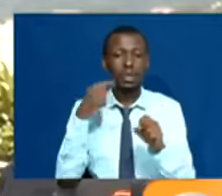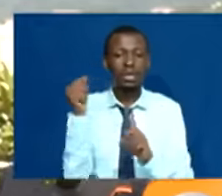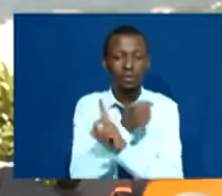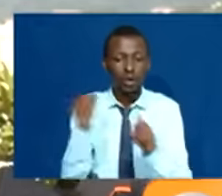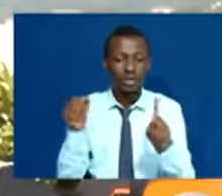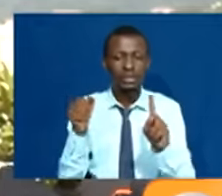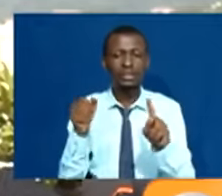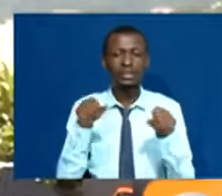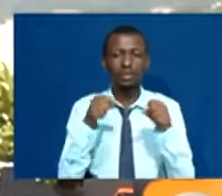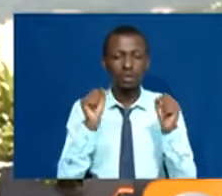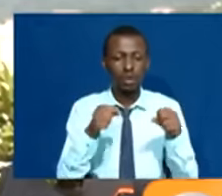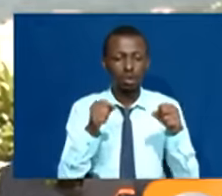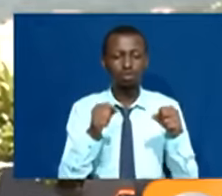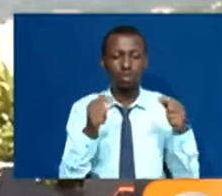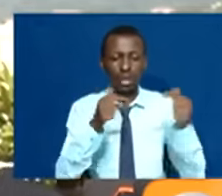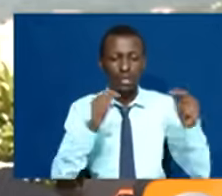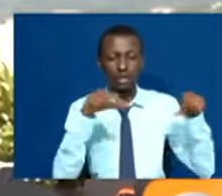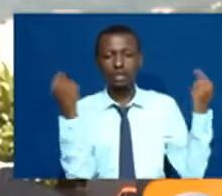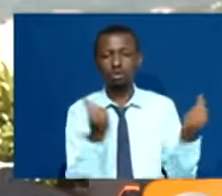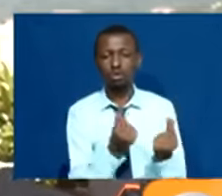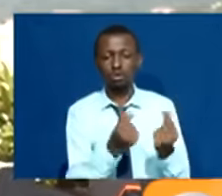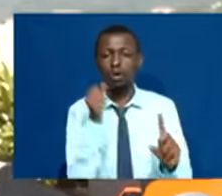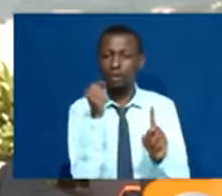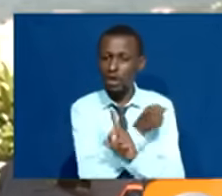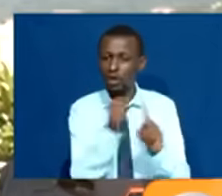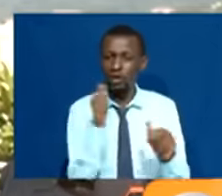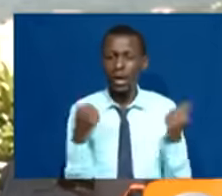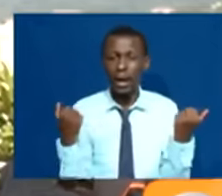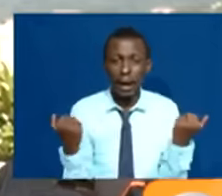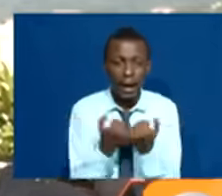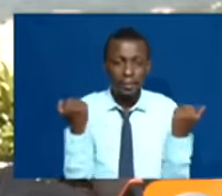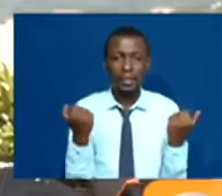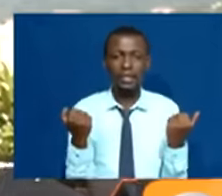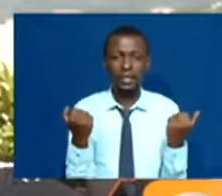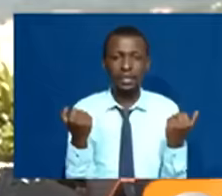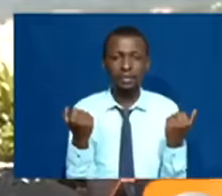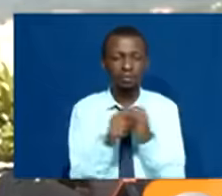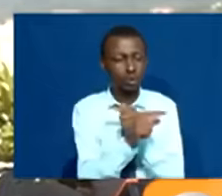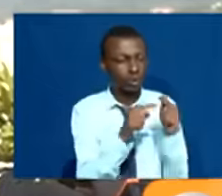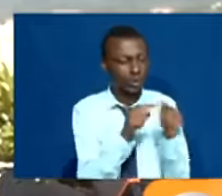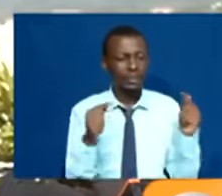against that group, and the kind of violence that exterminates. He was threatening to kill